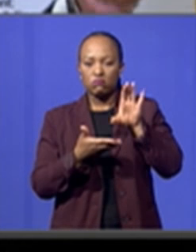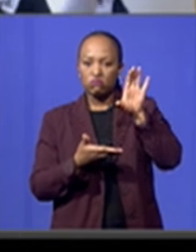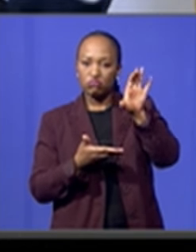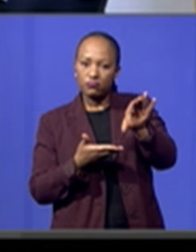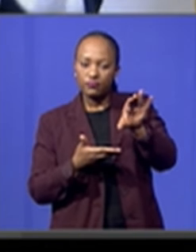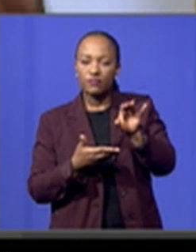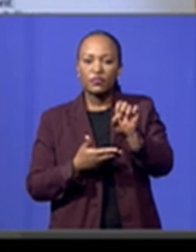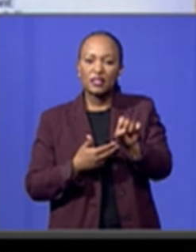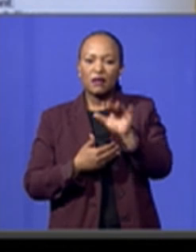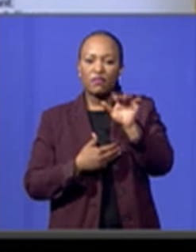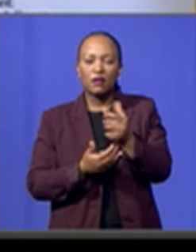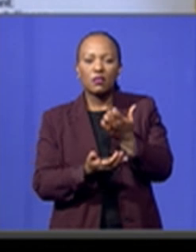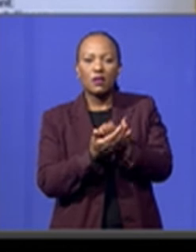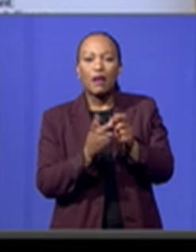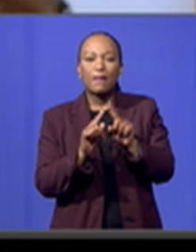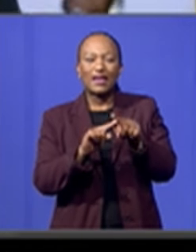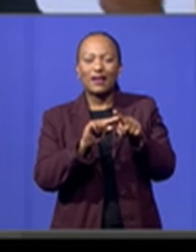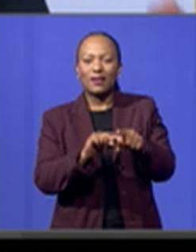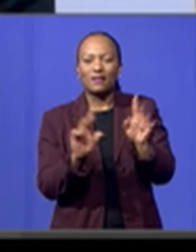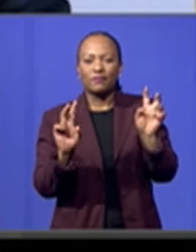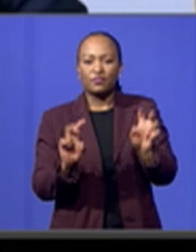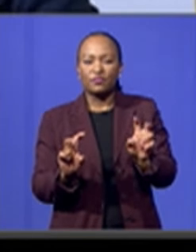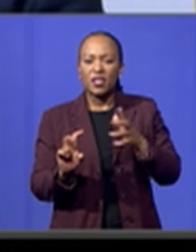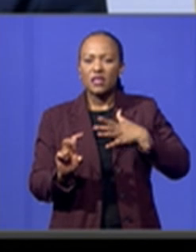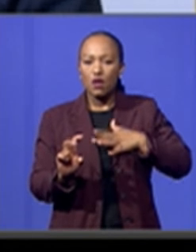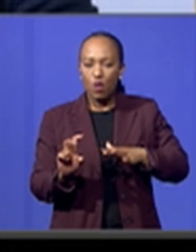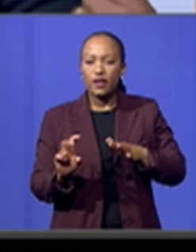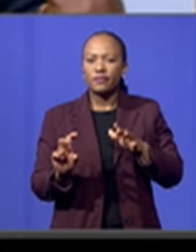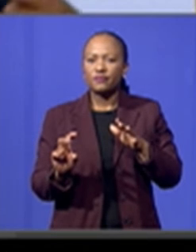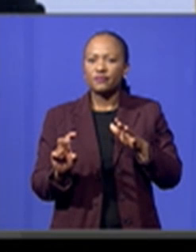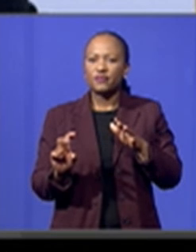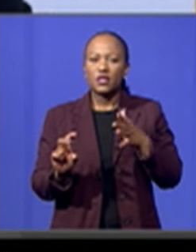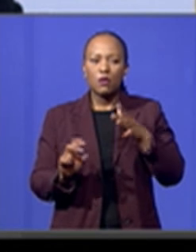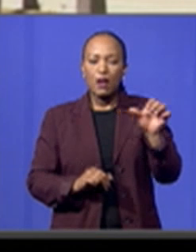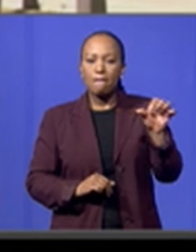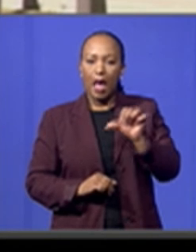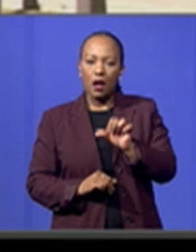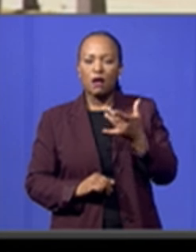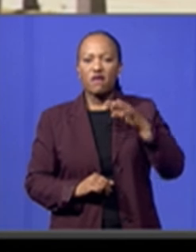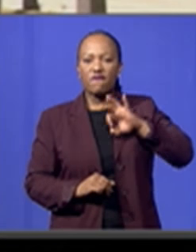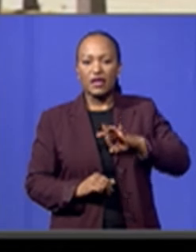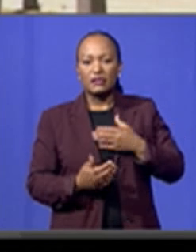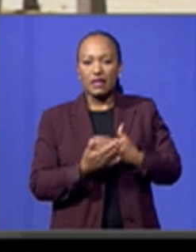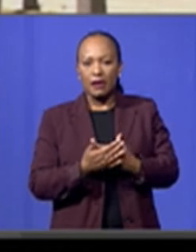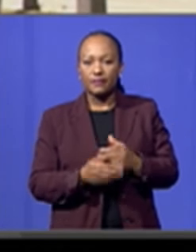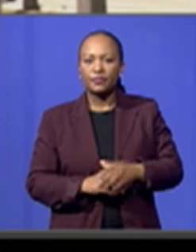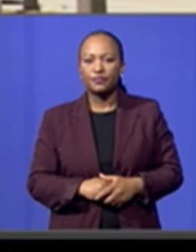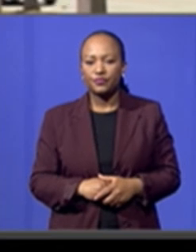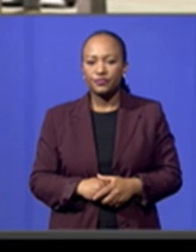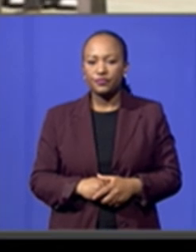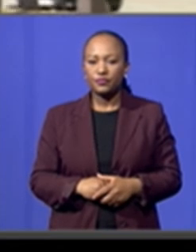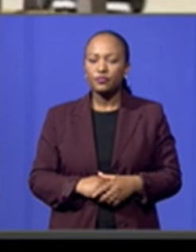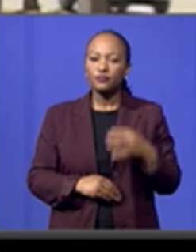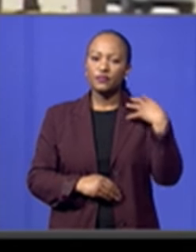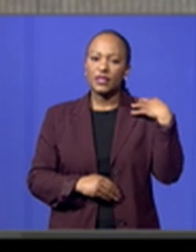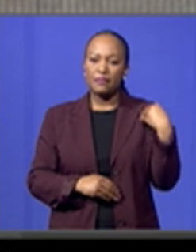investing in a sector that relies on electricity, they want to compute their return on investment. Tona o buile se jaaka malapa a